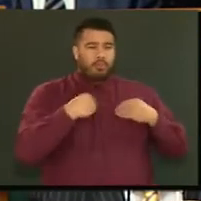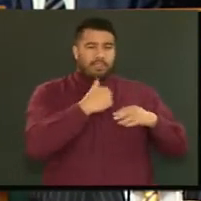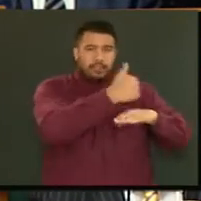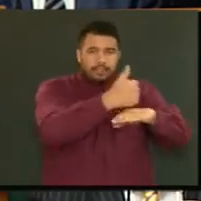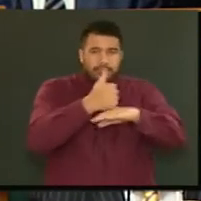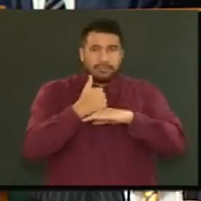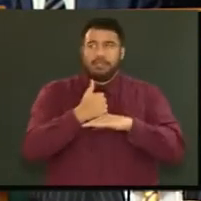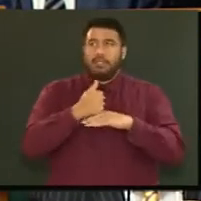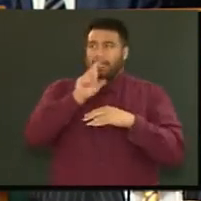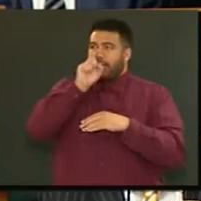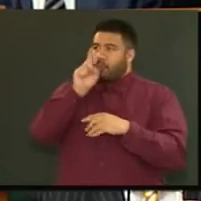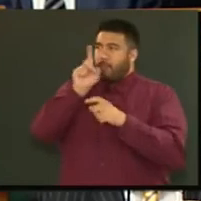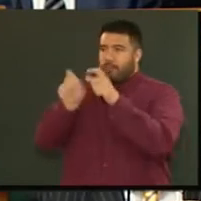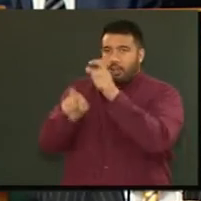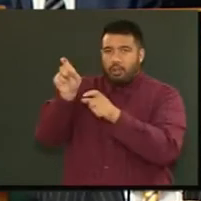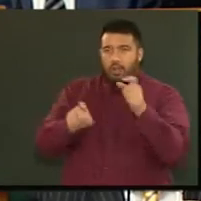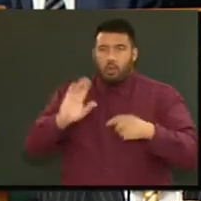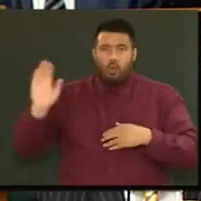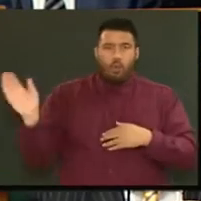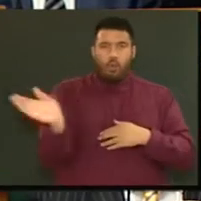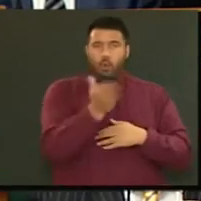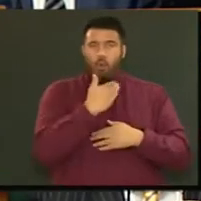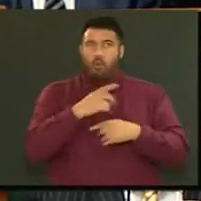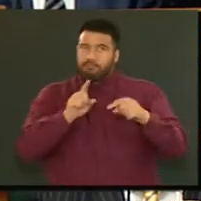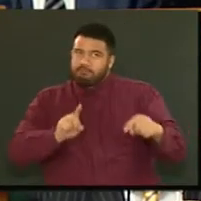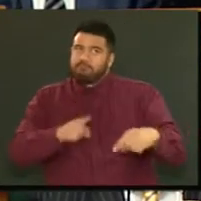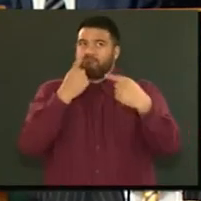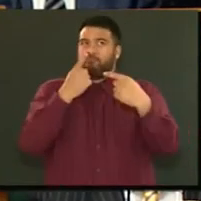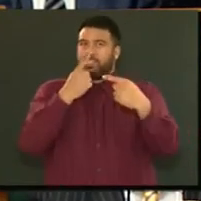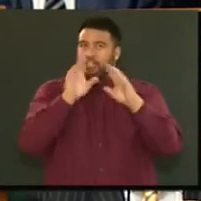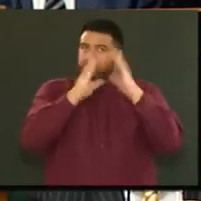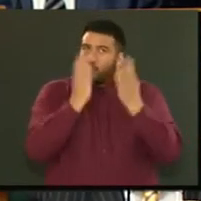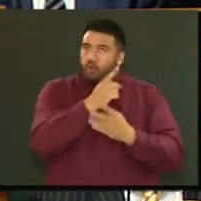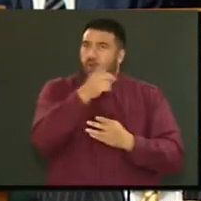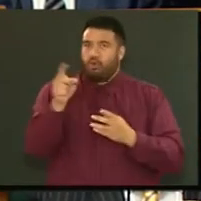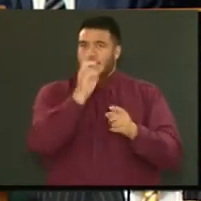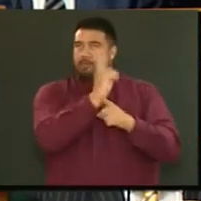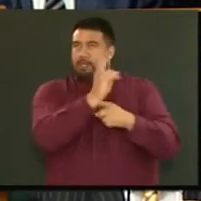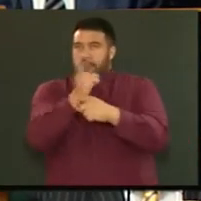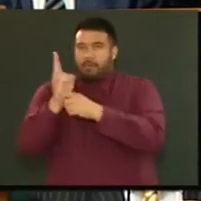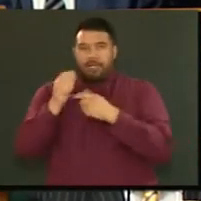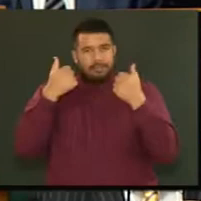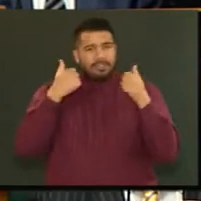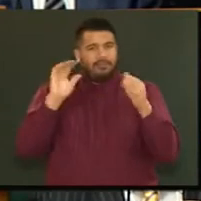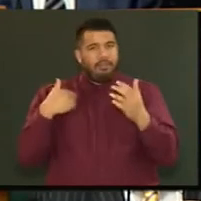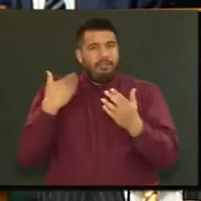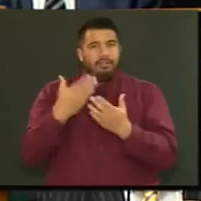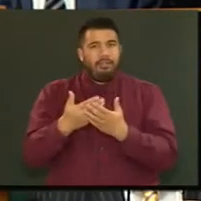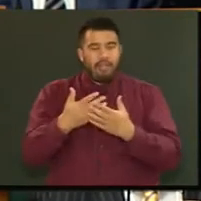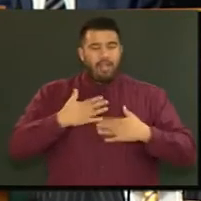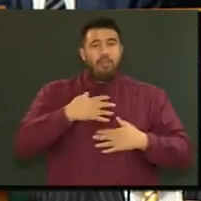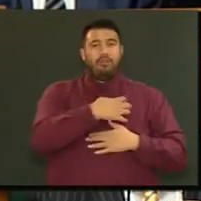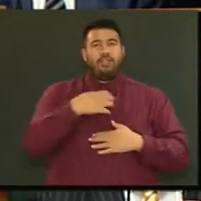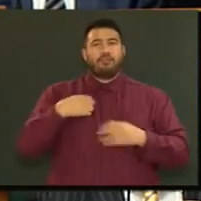Kiwi workers, all taking on the world and succeeding. Under this government's strong economic